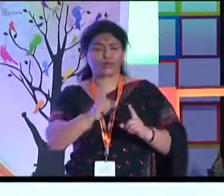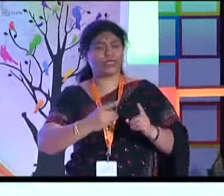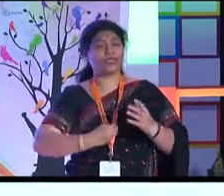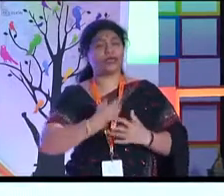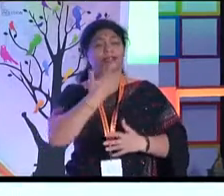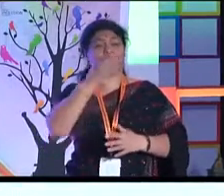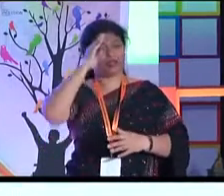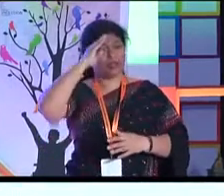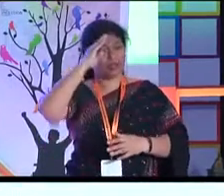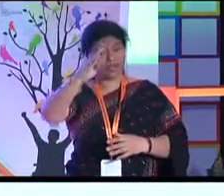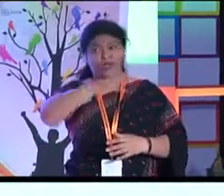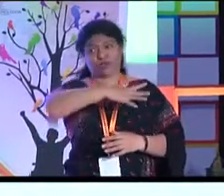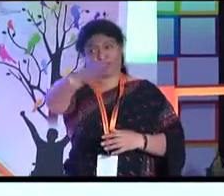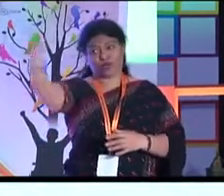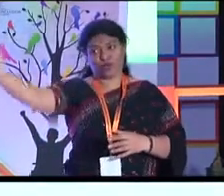off to every one of you.